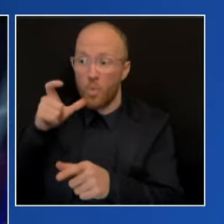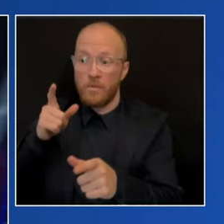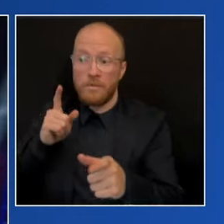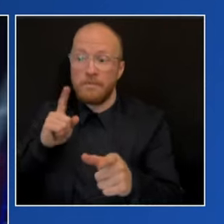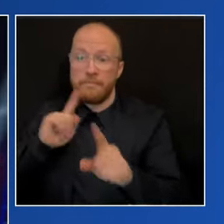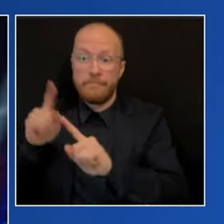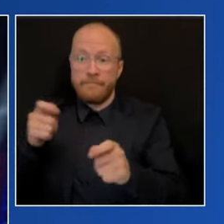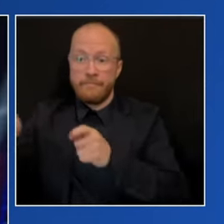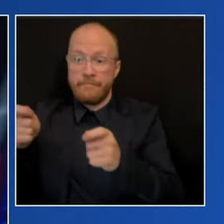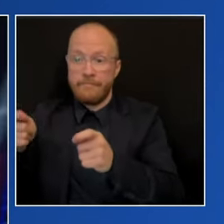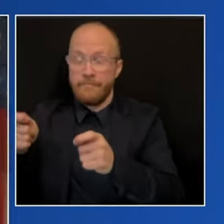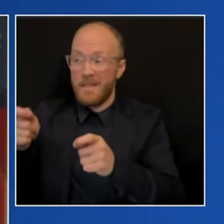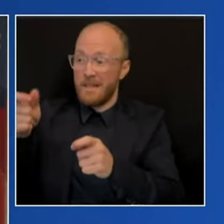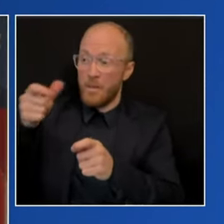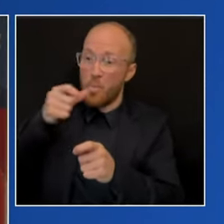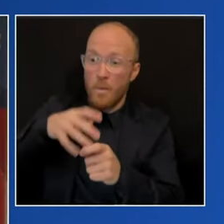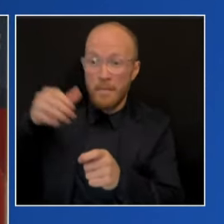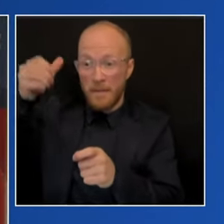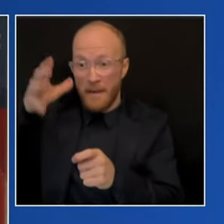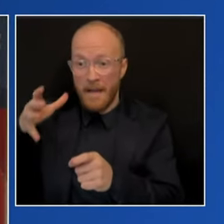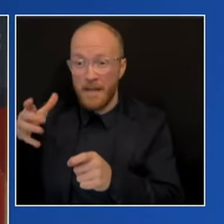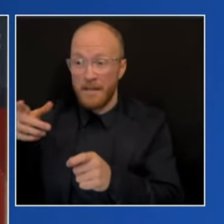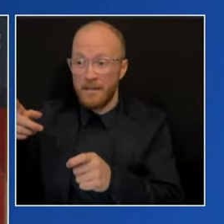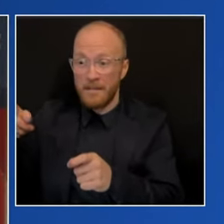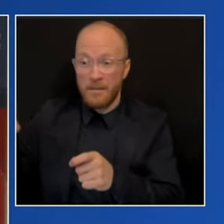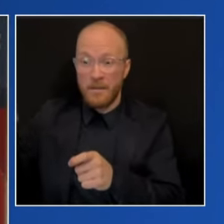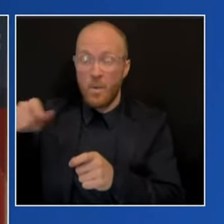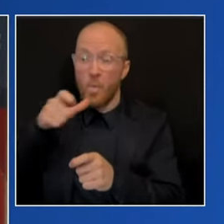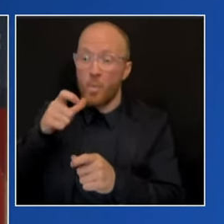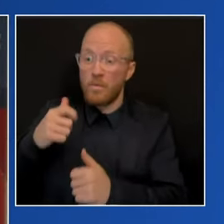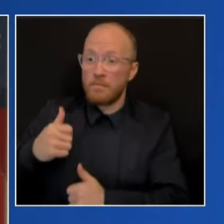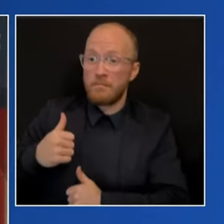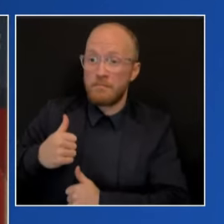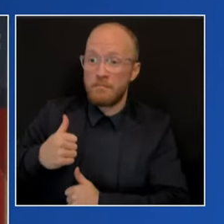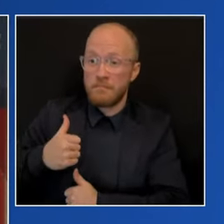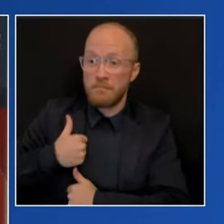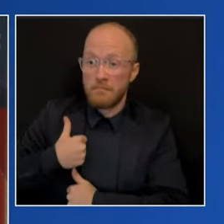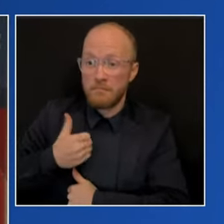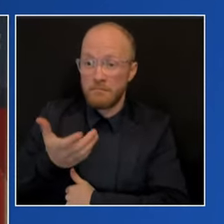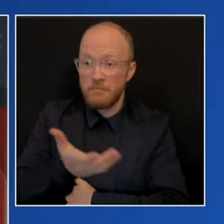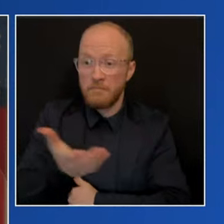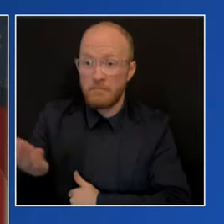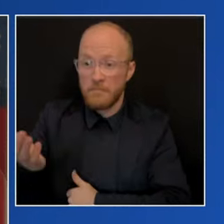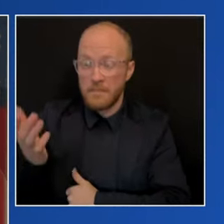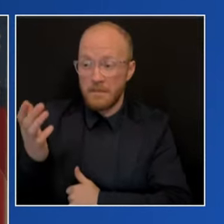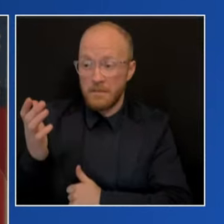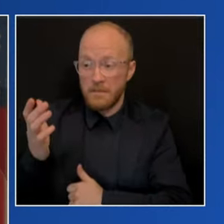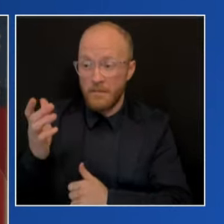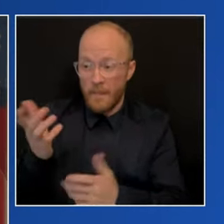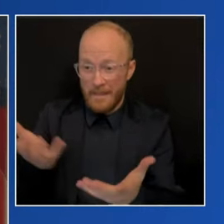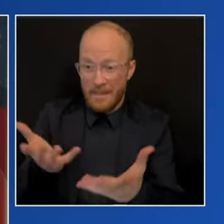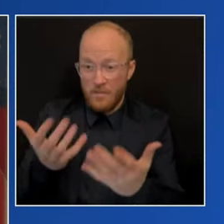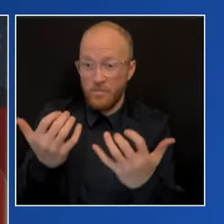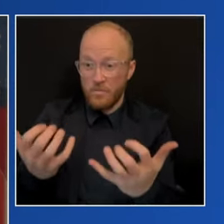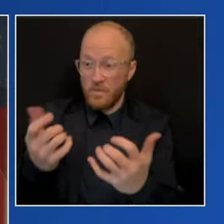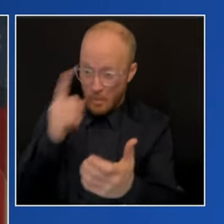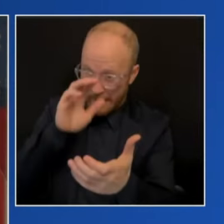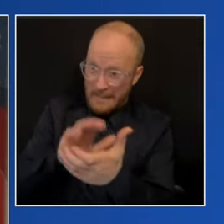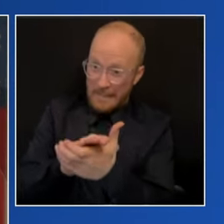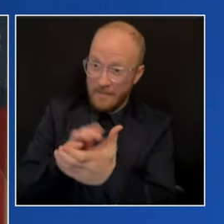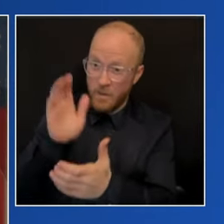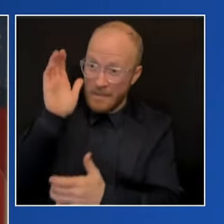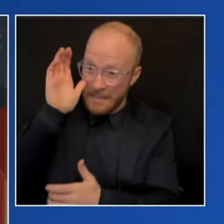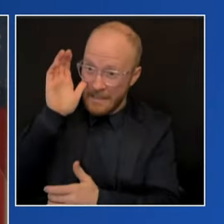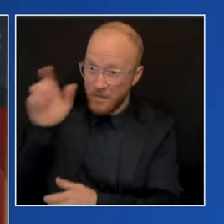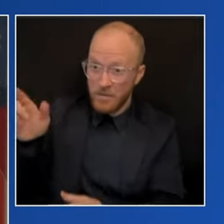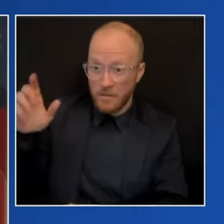Those women and men out there in the audience ever fought for the American military. Would you ever believe you'd hear a president say something